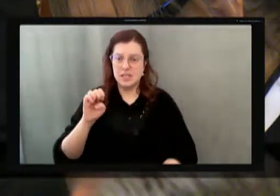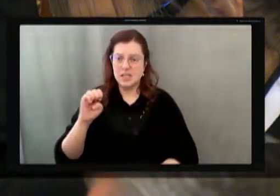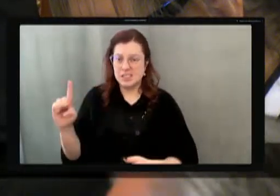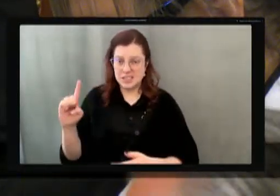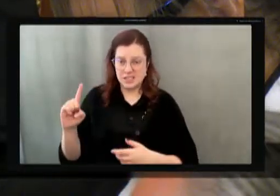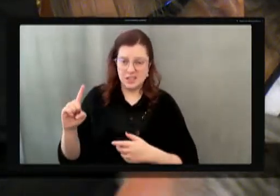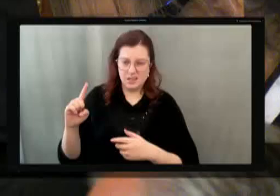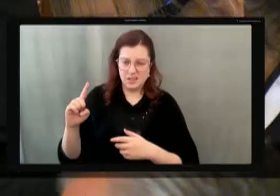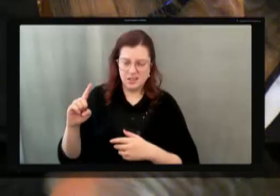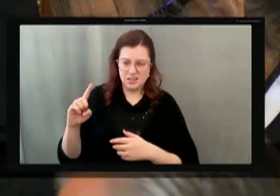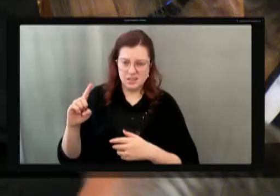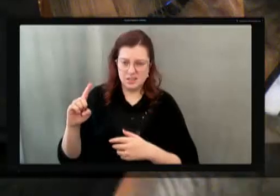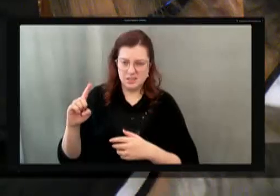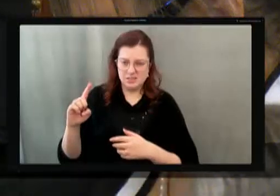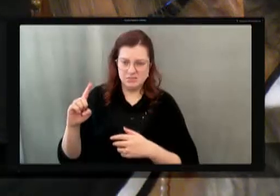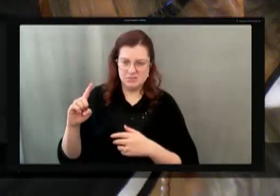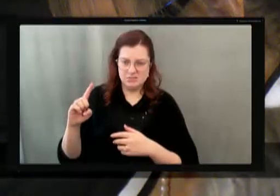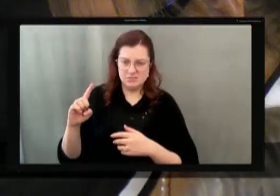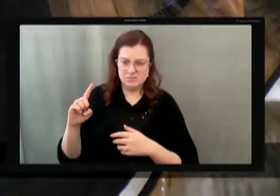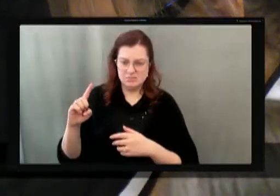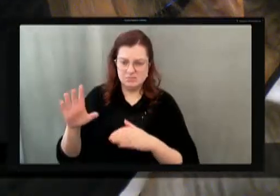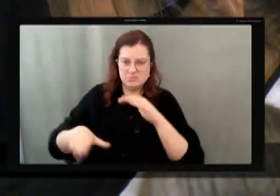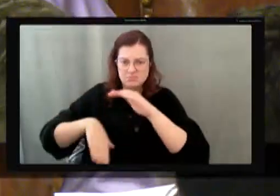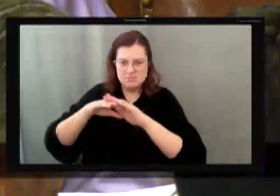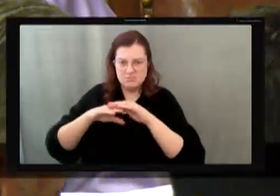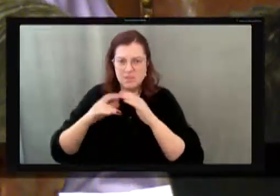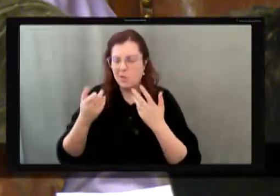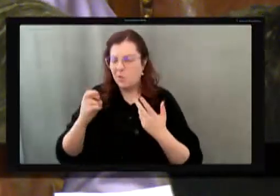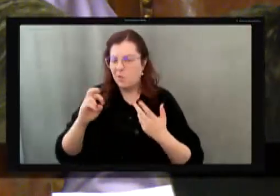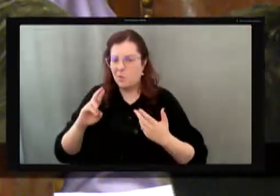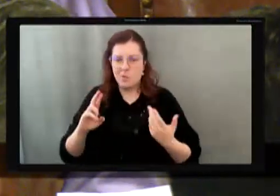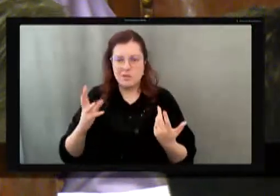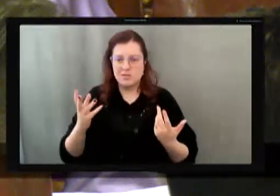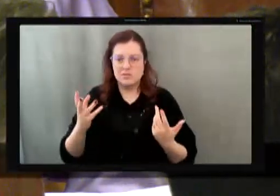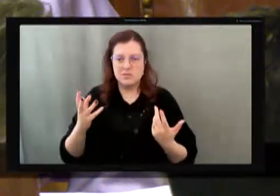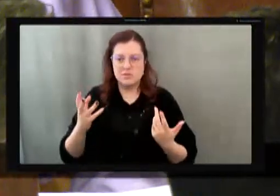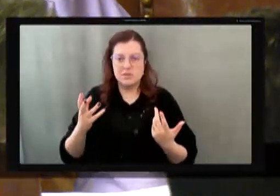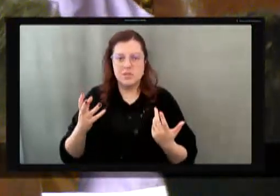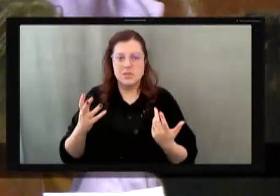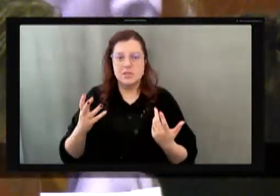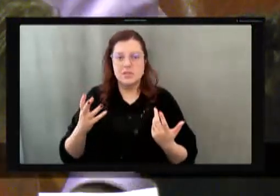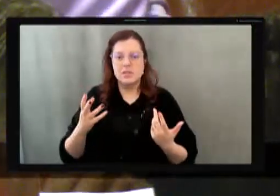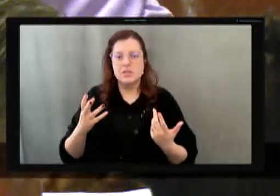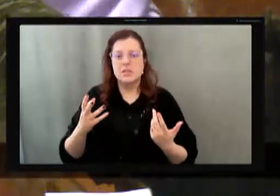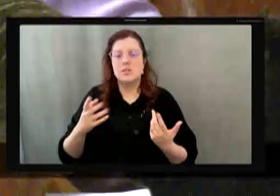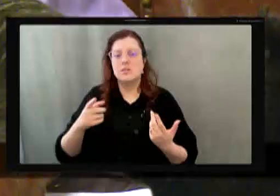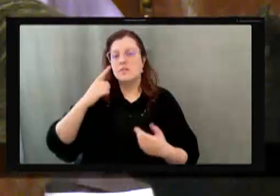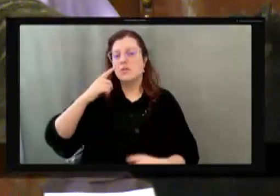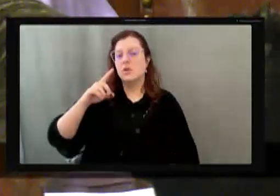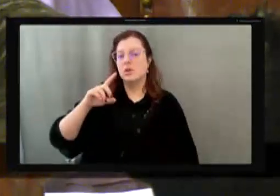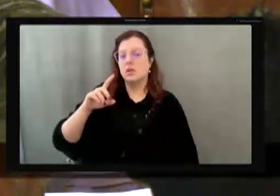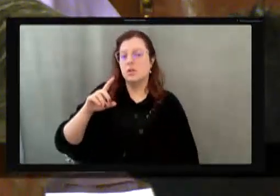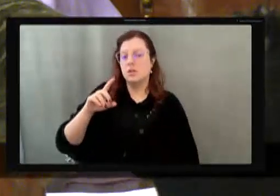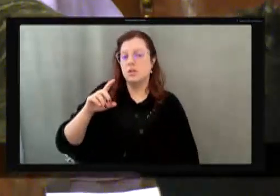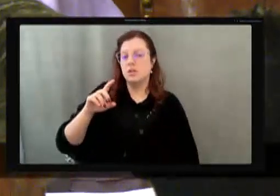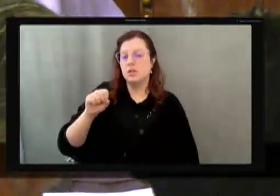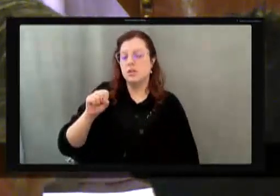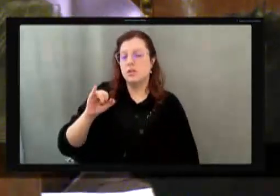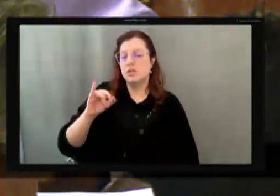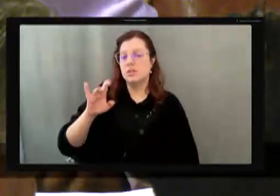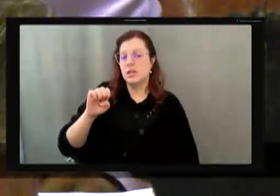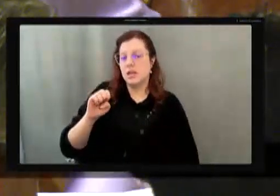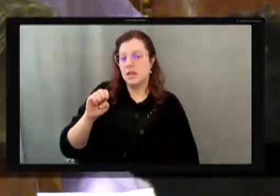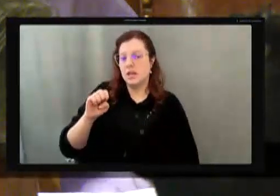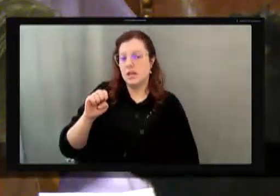or is that just, go ahead. For side yards, but not auctions. For side yards, there's a deed restriction,